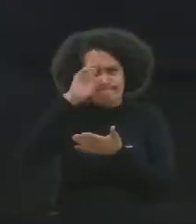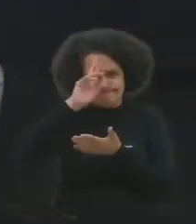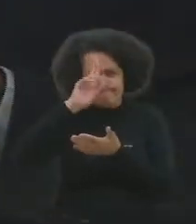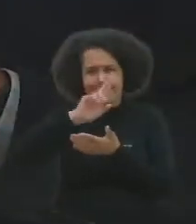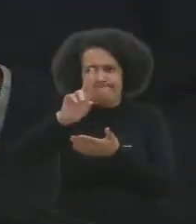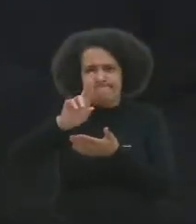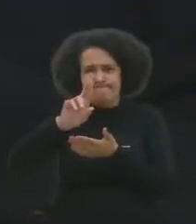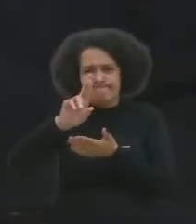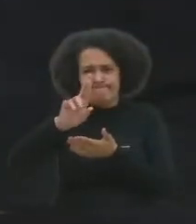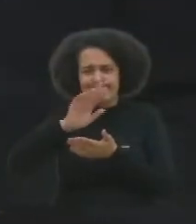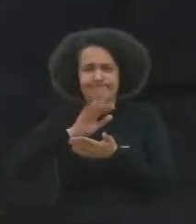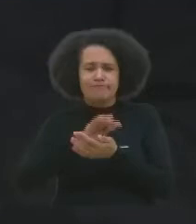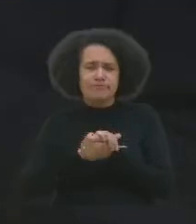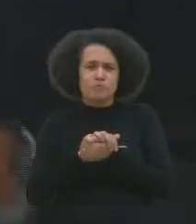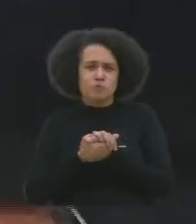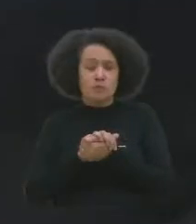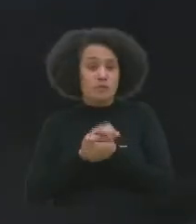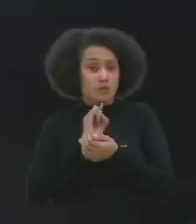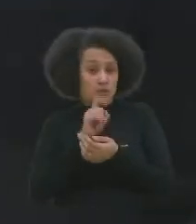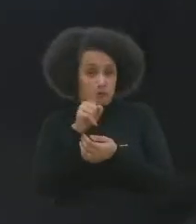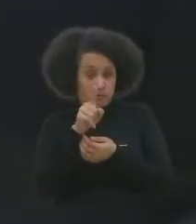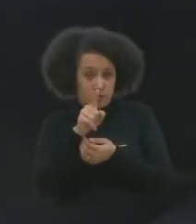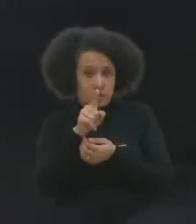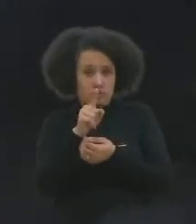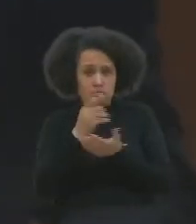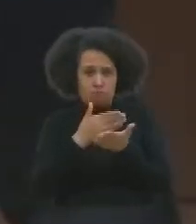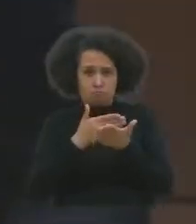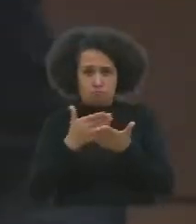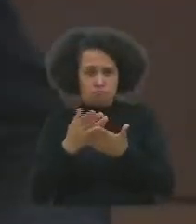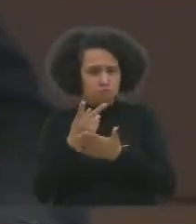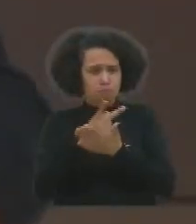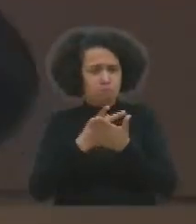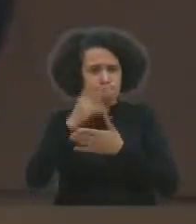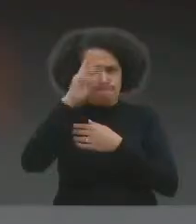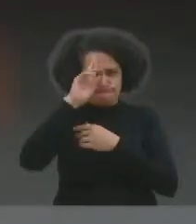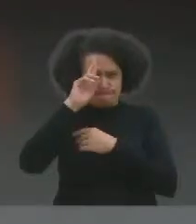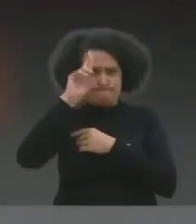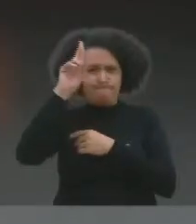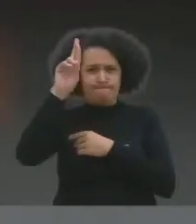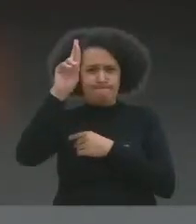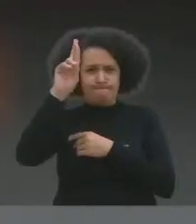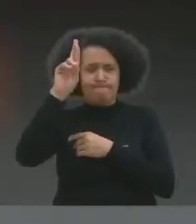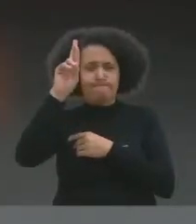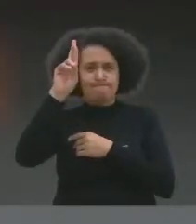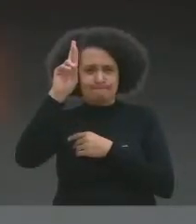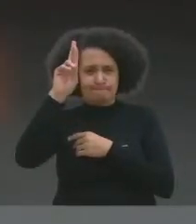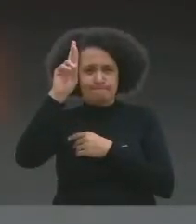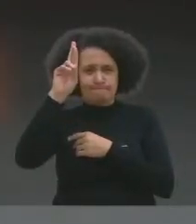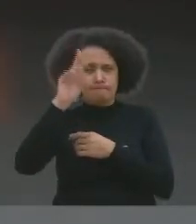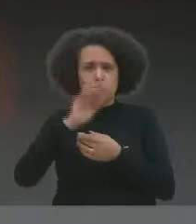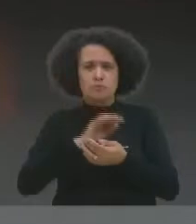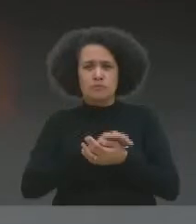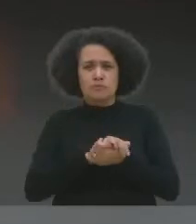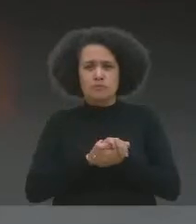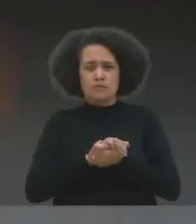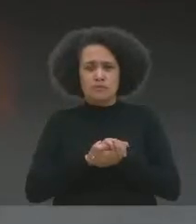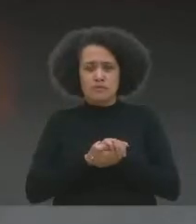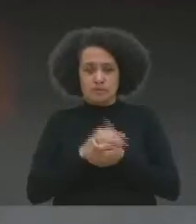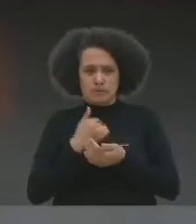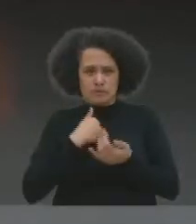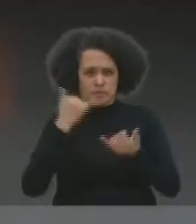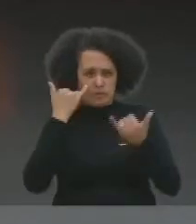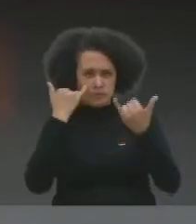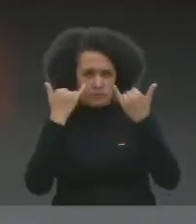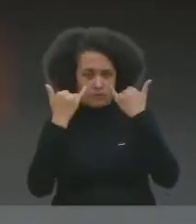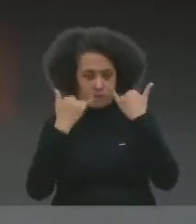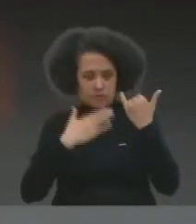you begin to seek the Lord, se você começar a buscar o Senhor, and the Lord says, there's my son, there's my daughter, they're looking for me. Olha só, aqui está